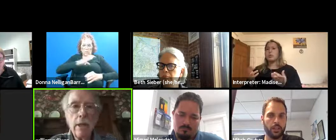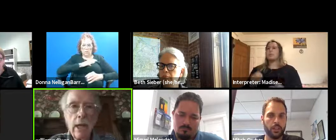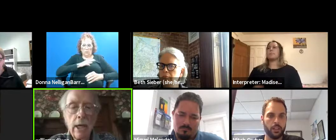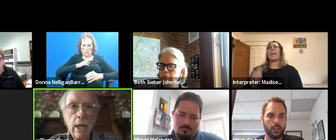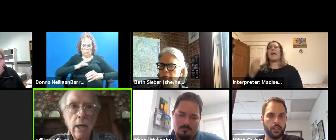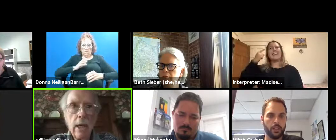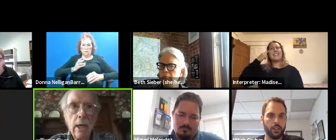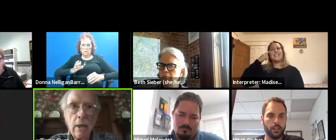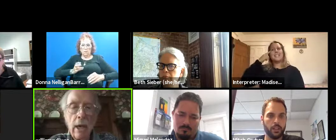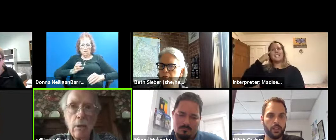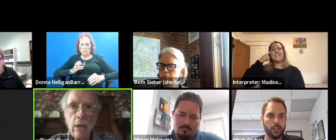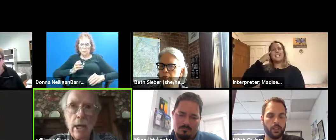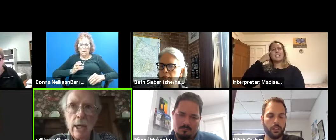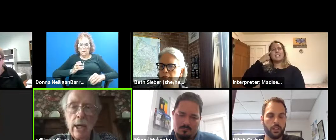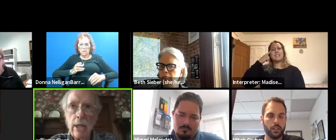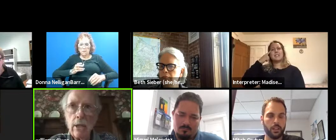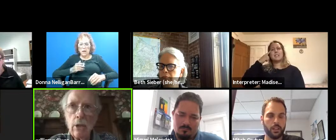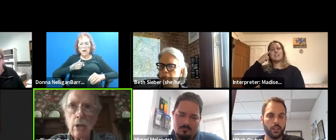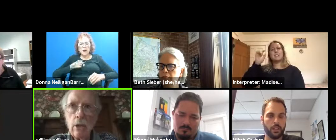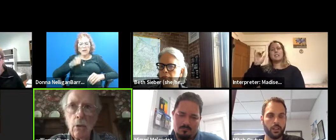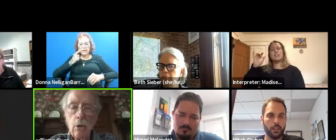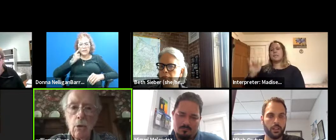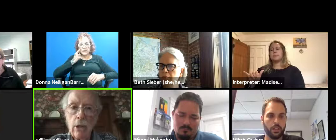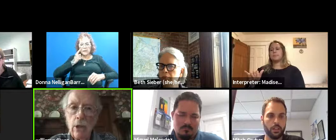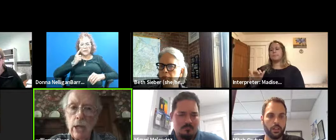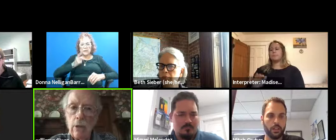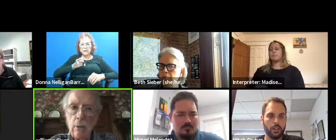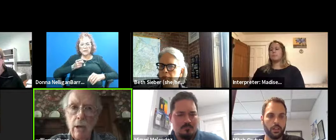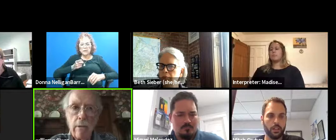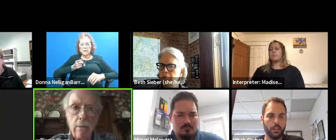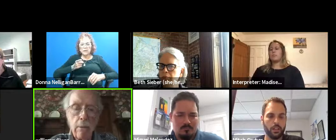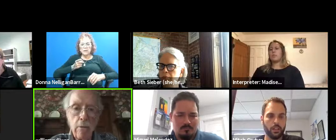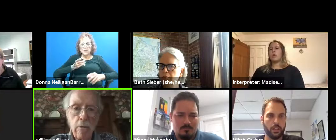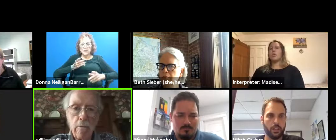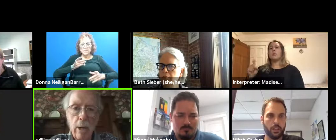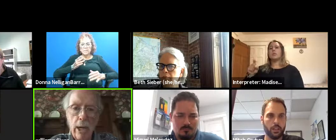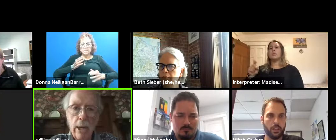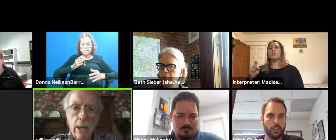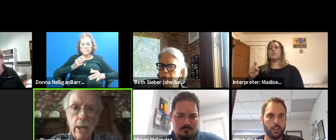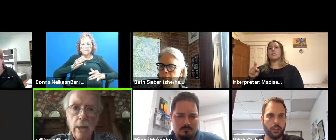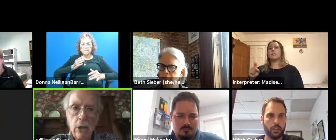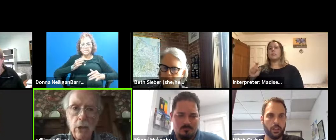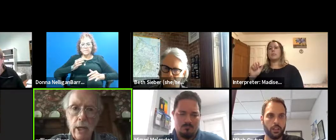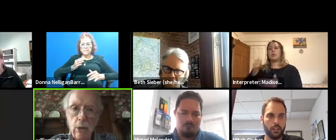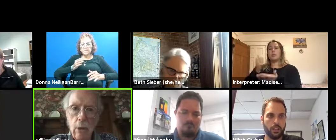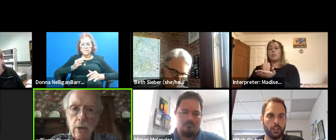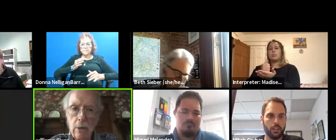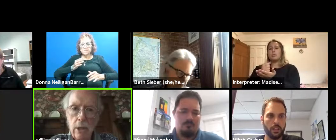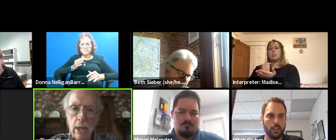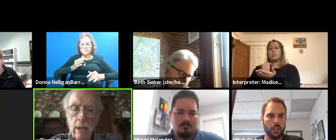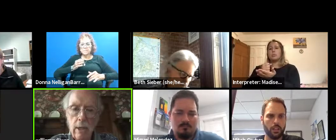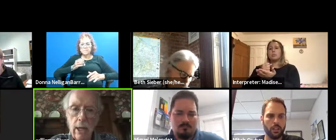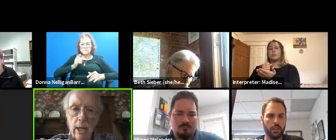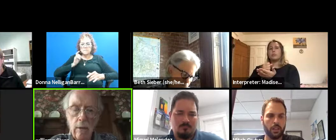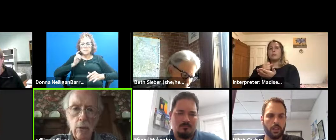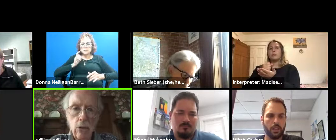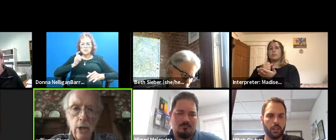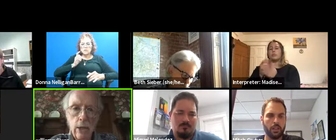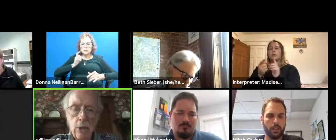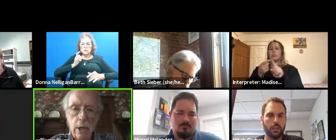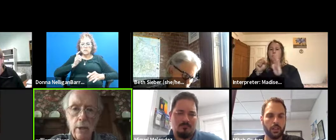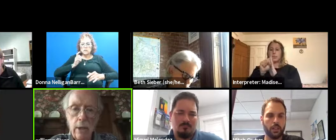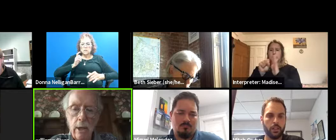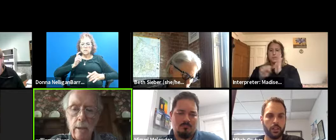I think that would take a local law change that would have to be approved by the state also. Any of